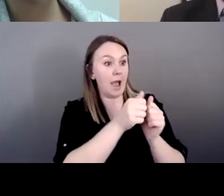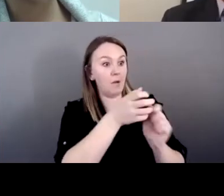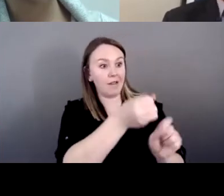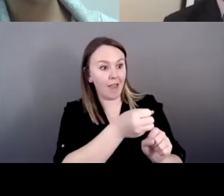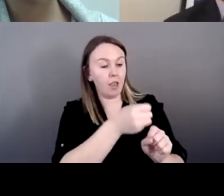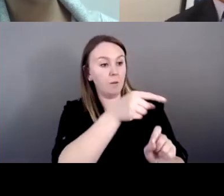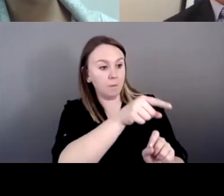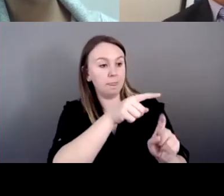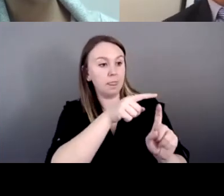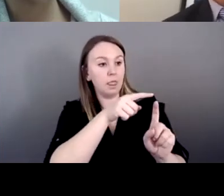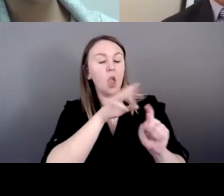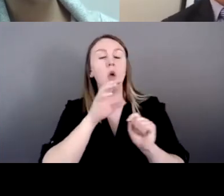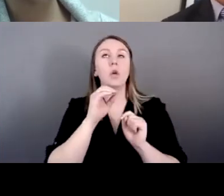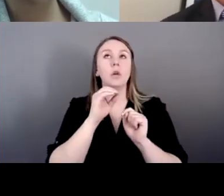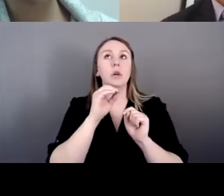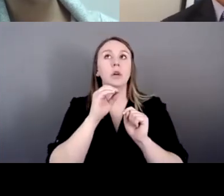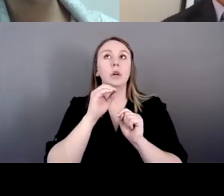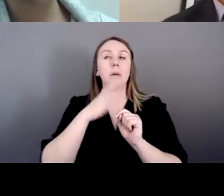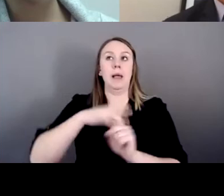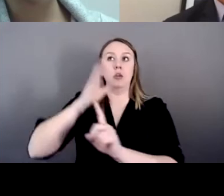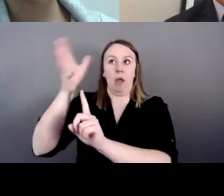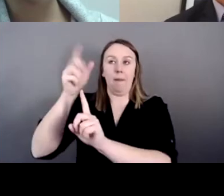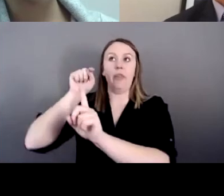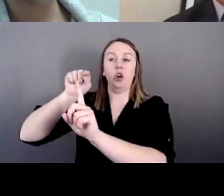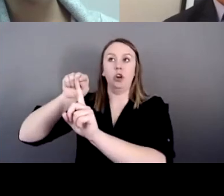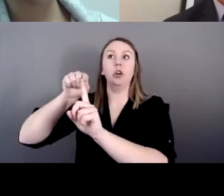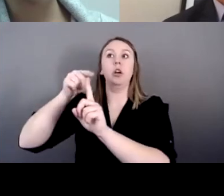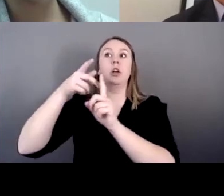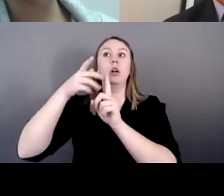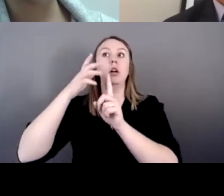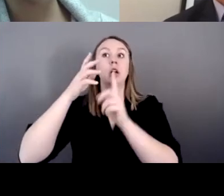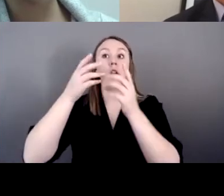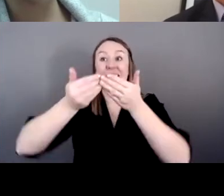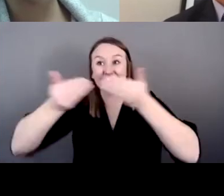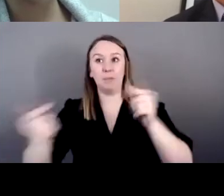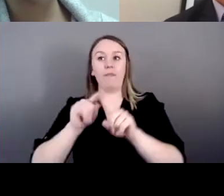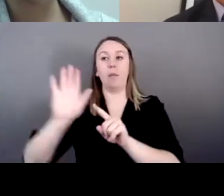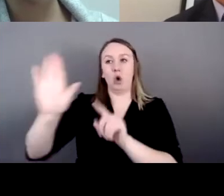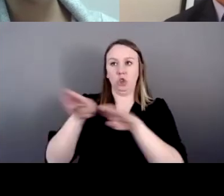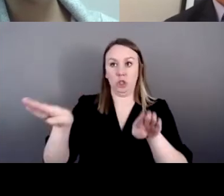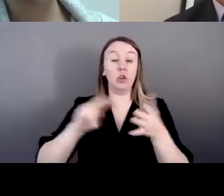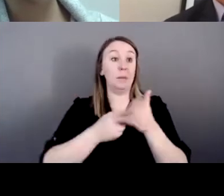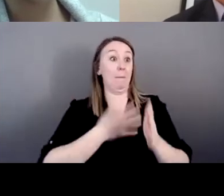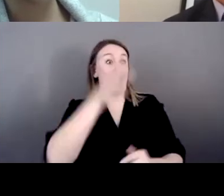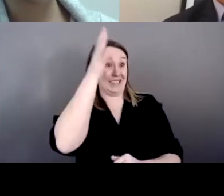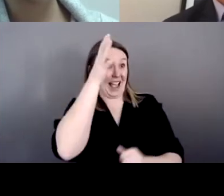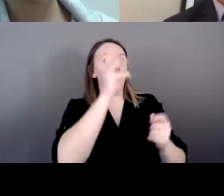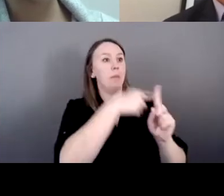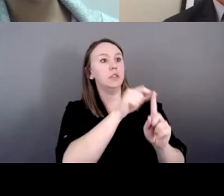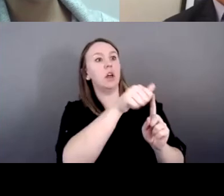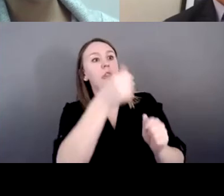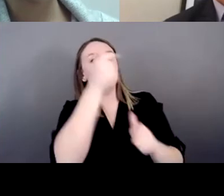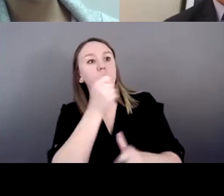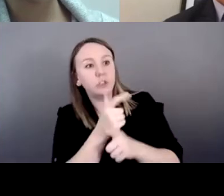And it wasn't until much later that they were reconnected. But that's the story, right, of how authority gets used in